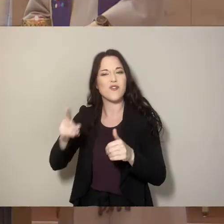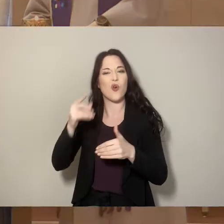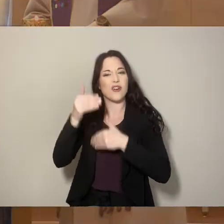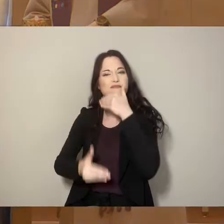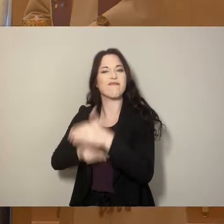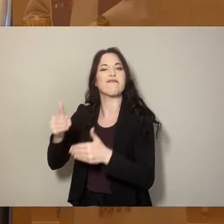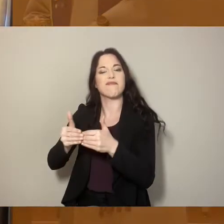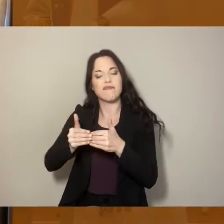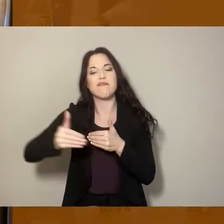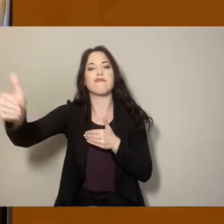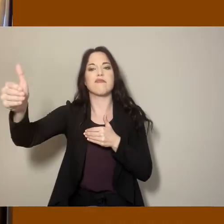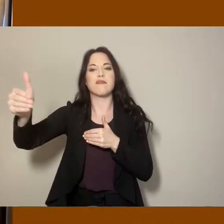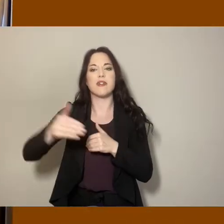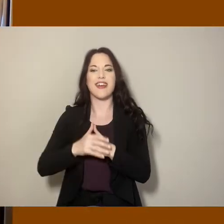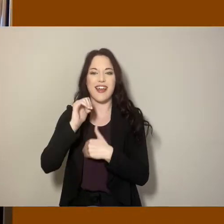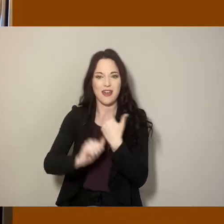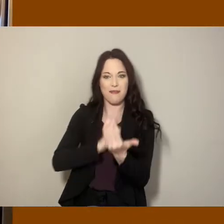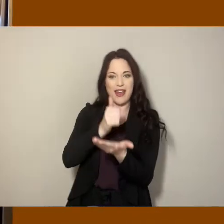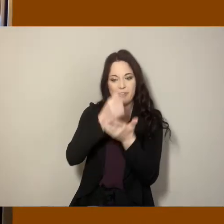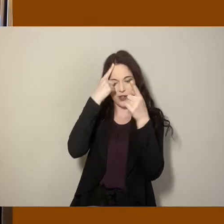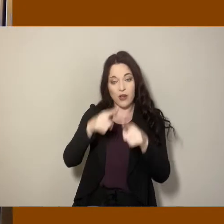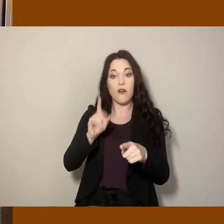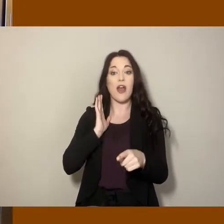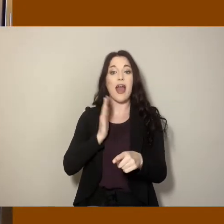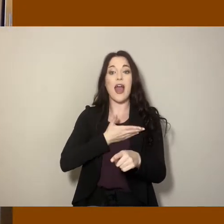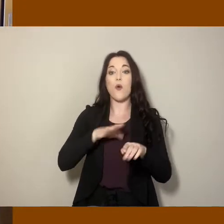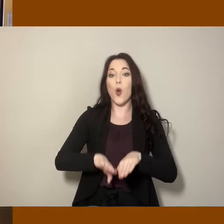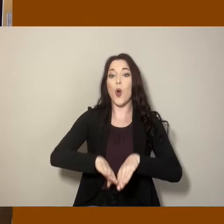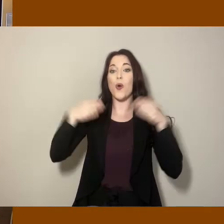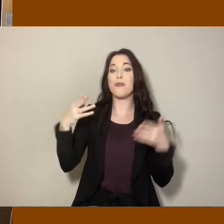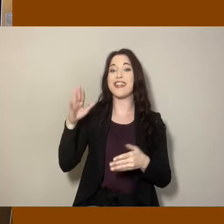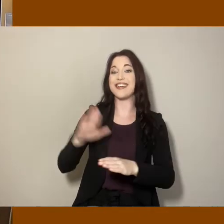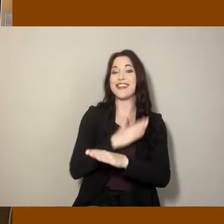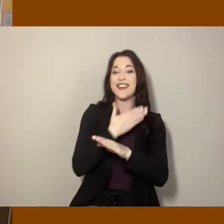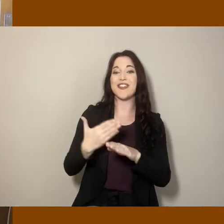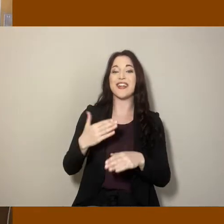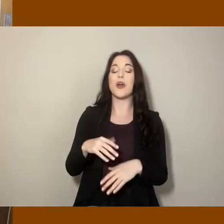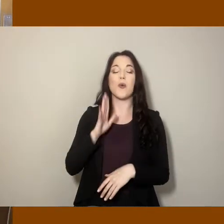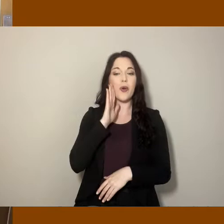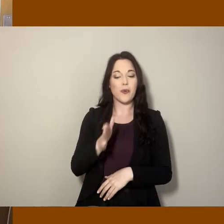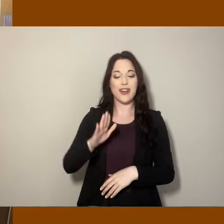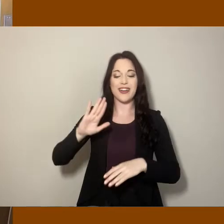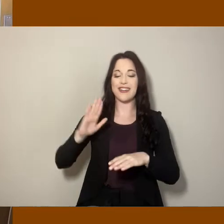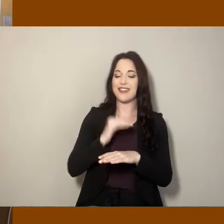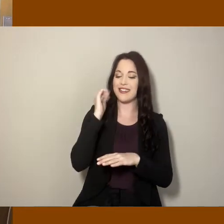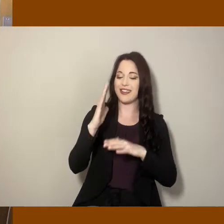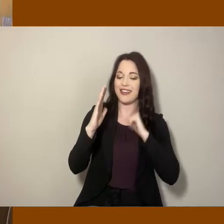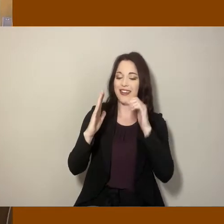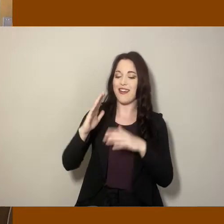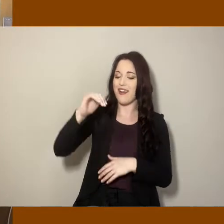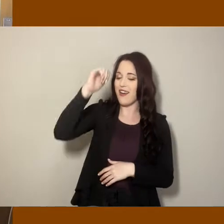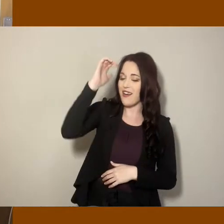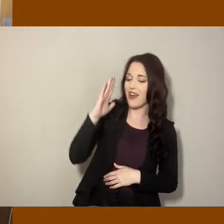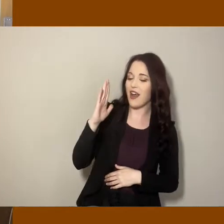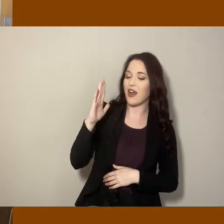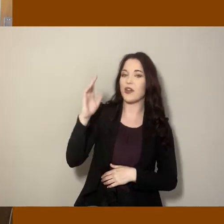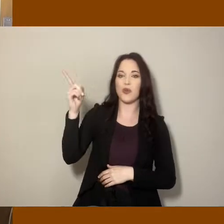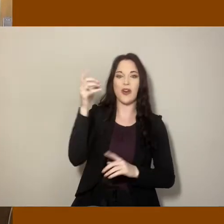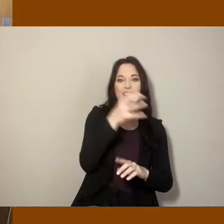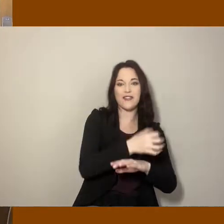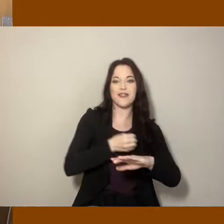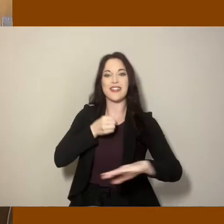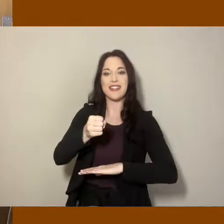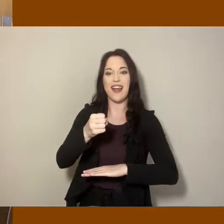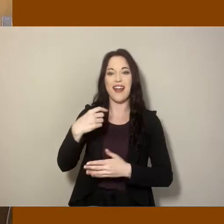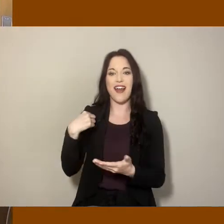And for our opening hymn, we're going to sing, God, You Have Set Us, number 372, and you will find the words